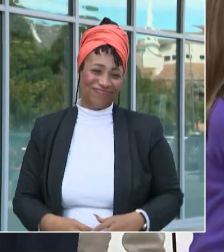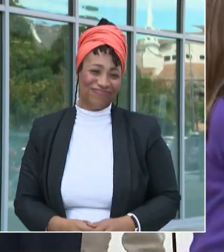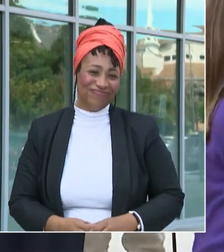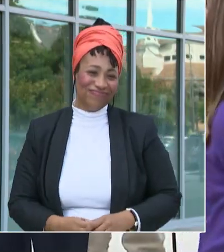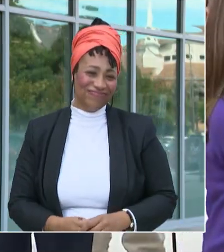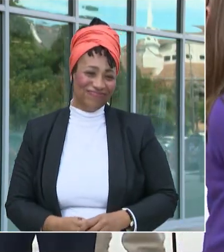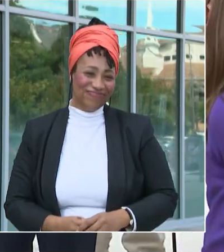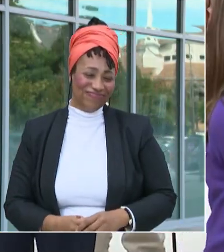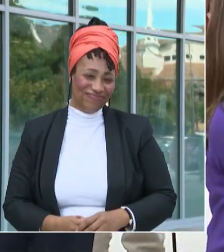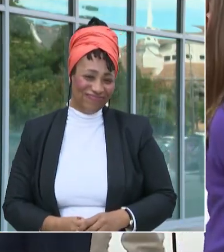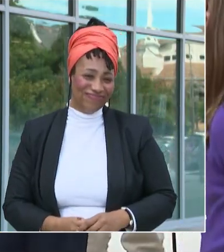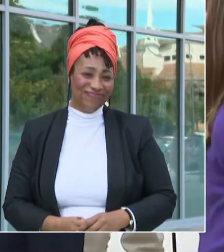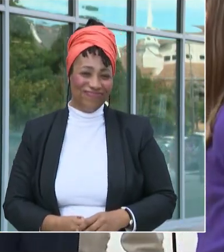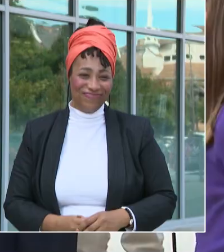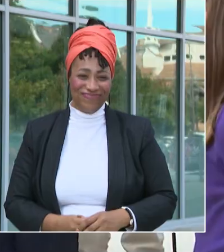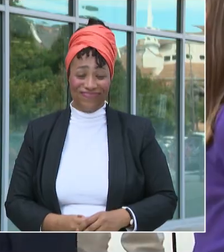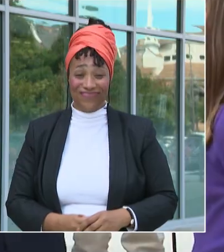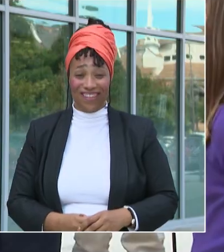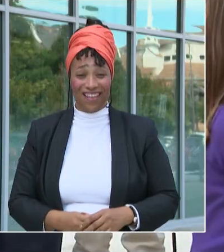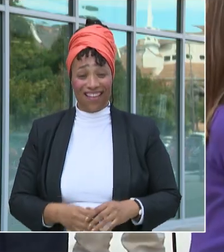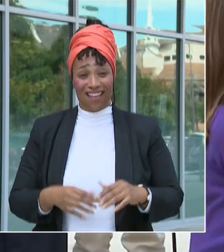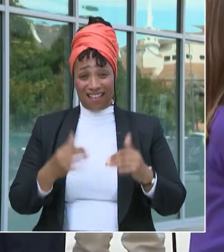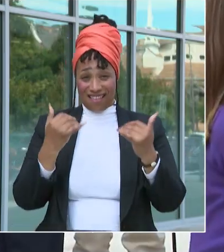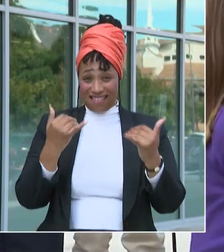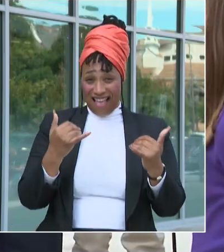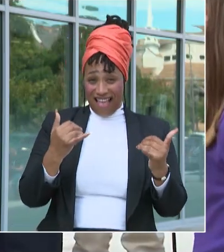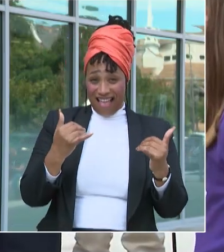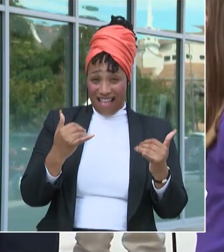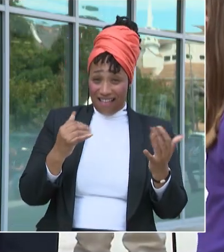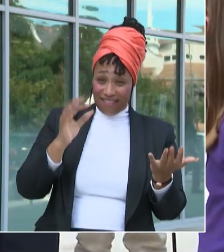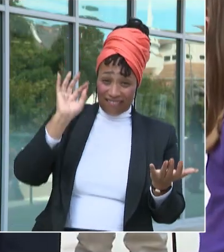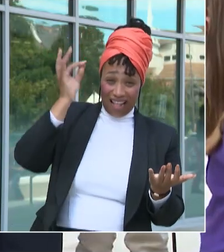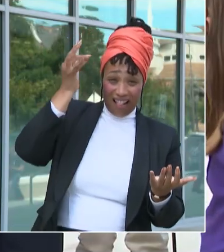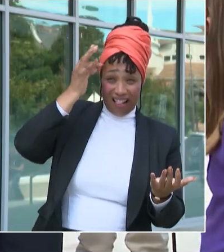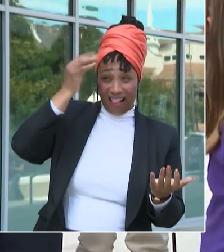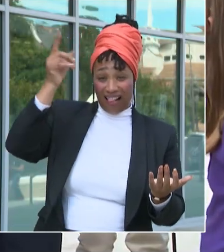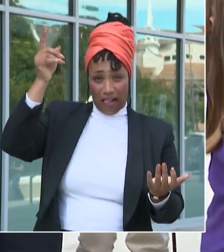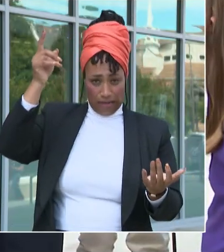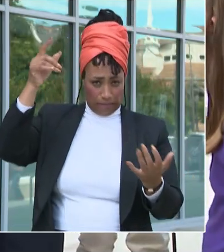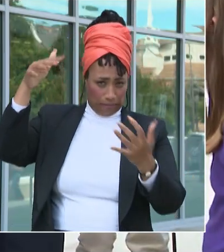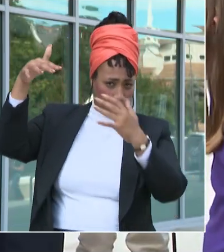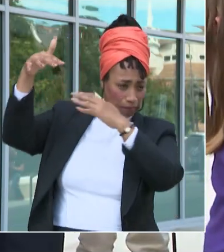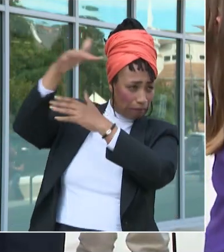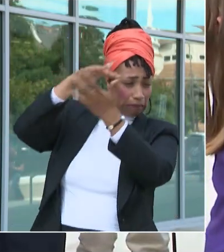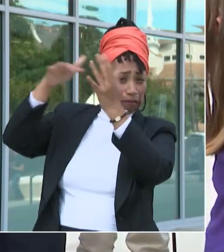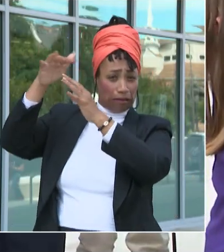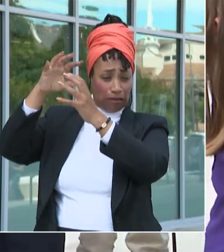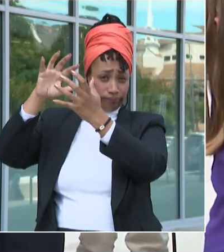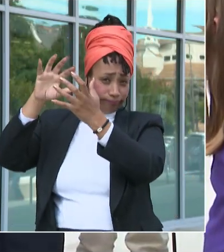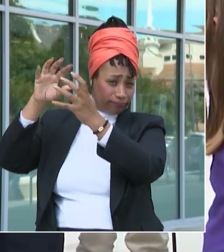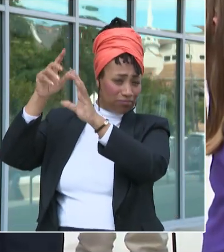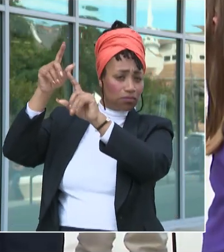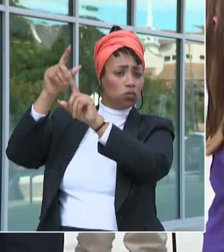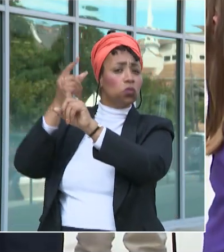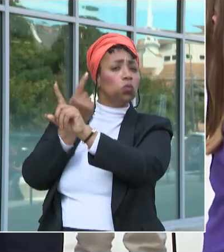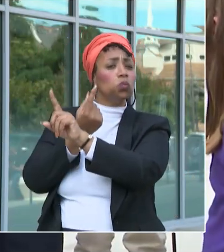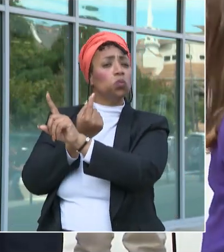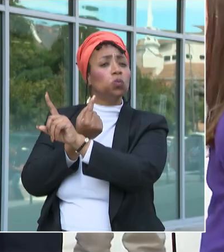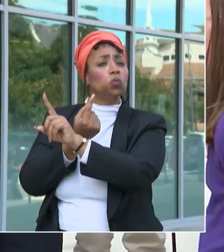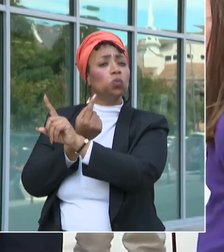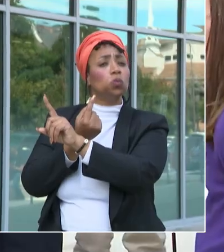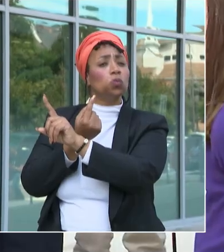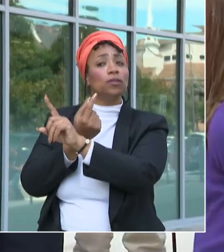While such darkness and uncertainty engulfs our city, we must always continue to look for pockets of light. Truesdell scholars